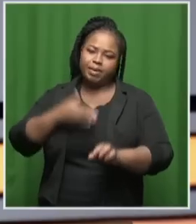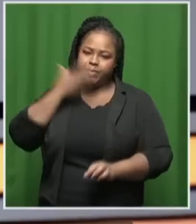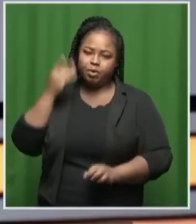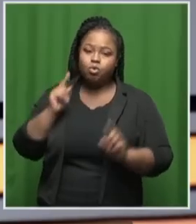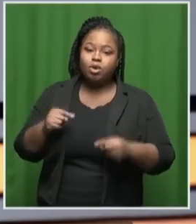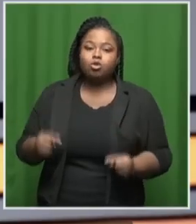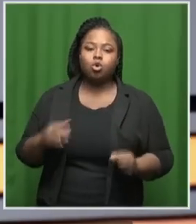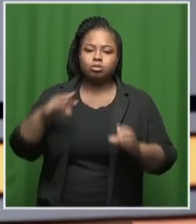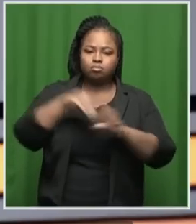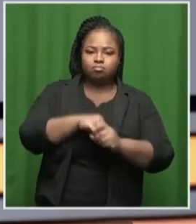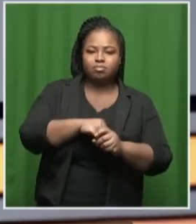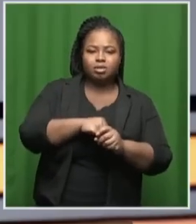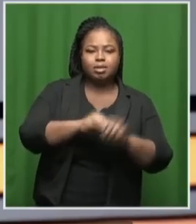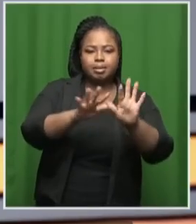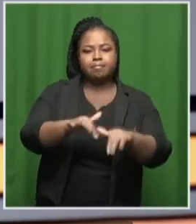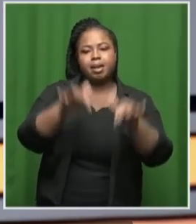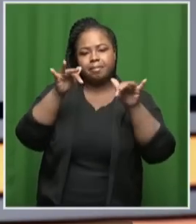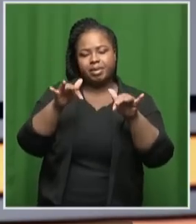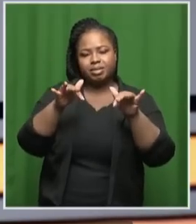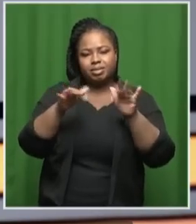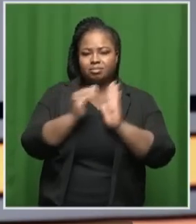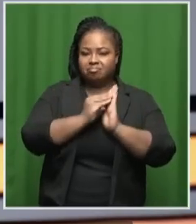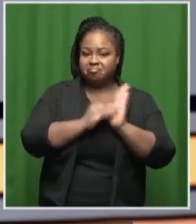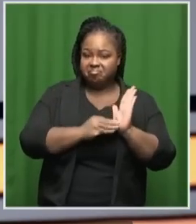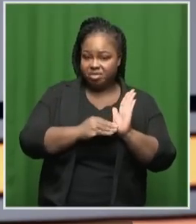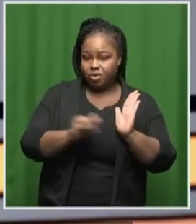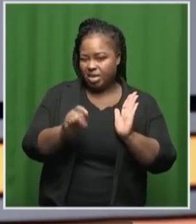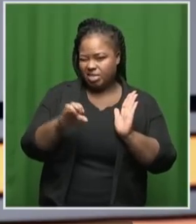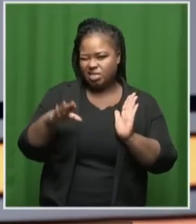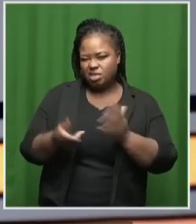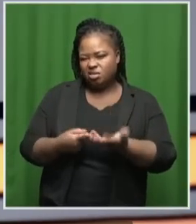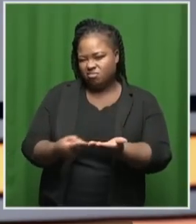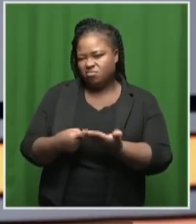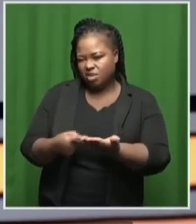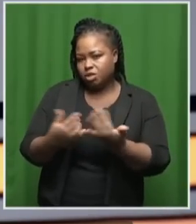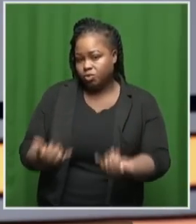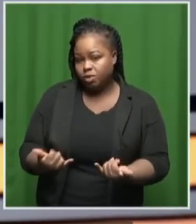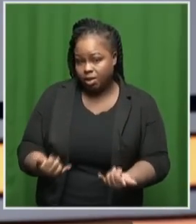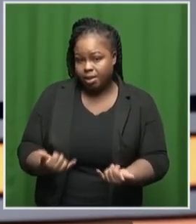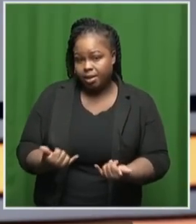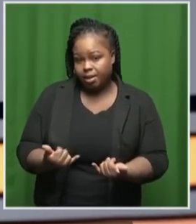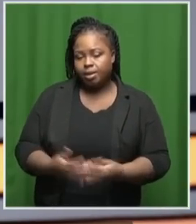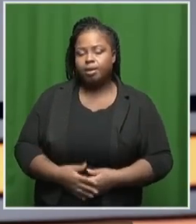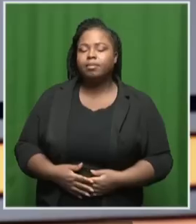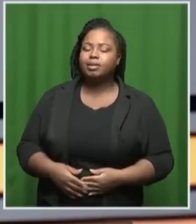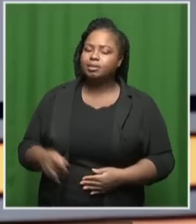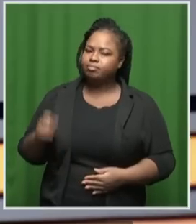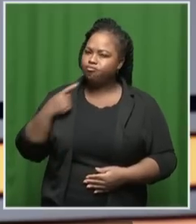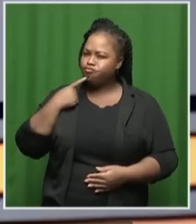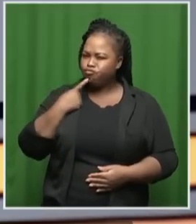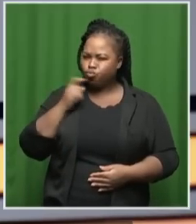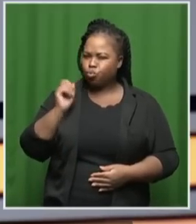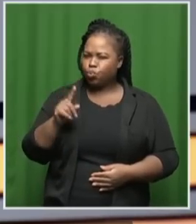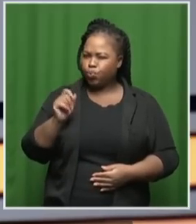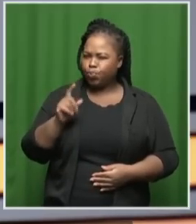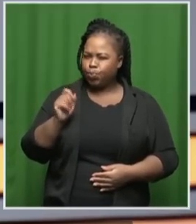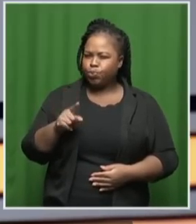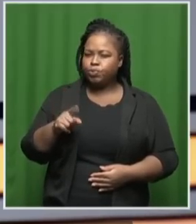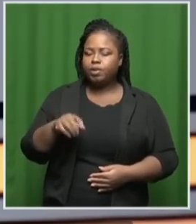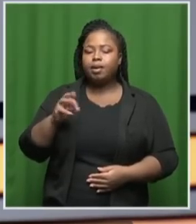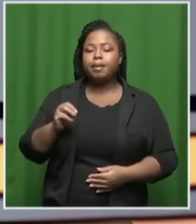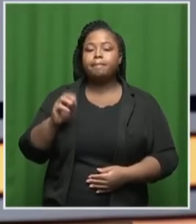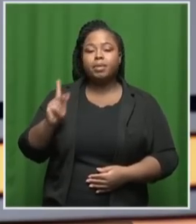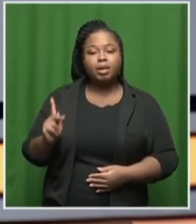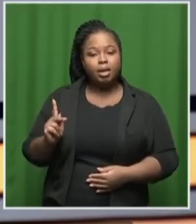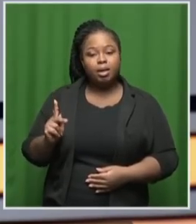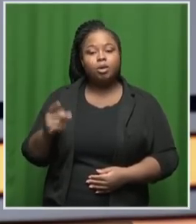list to Parliament. And so now that's what the Electoral Court is going to hear. So the question is, and that also, the strength of the